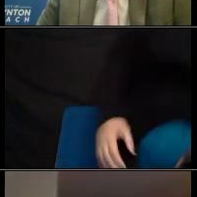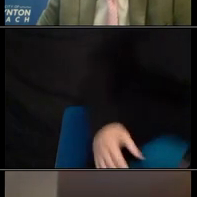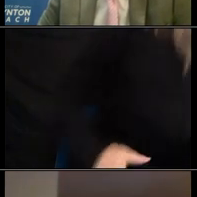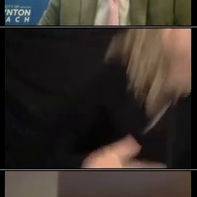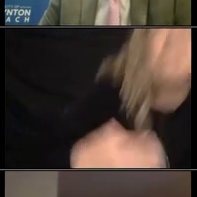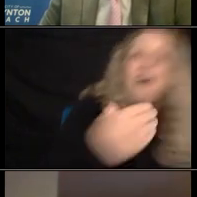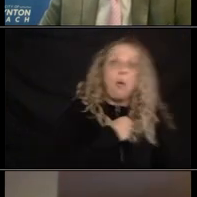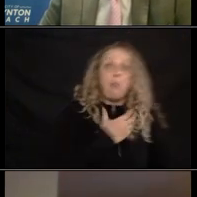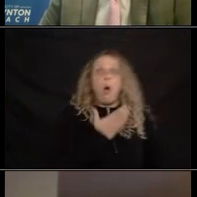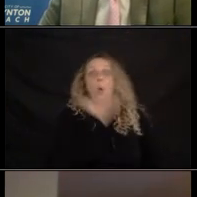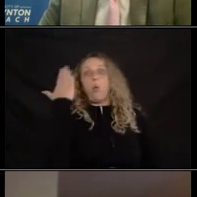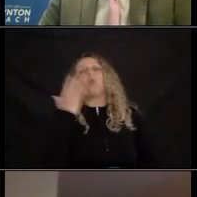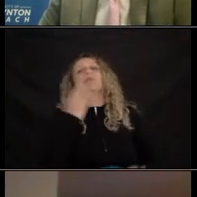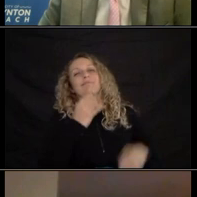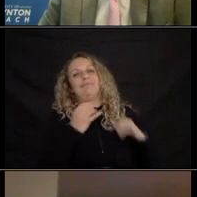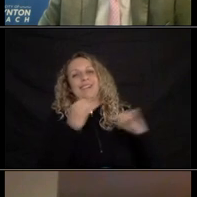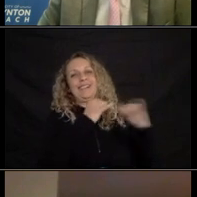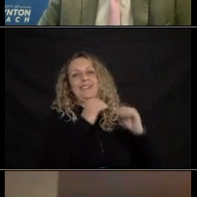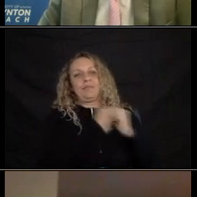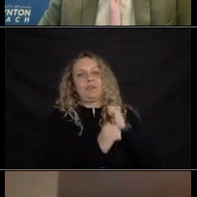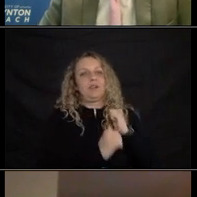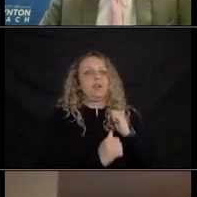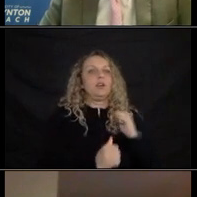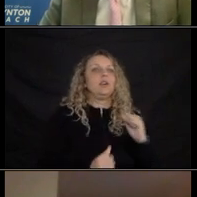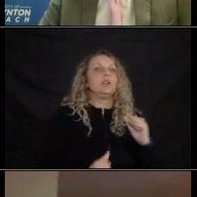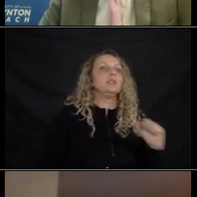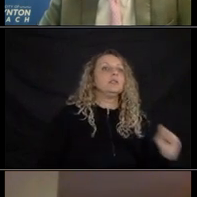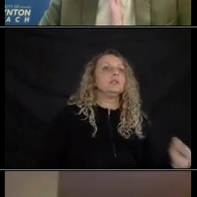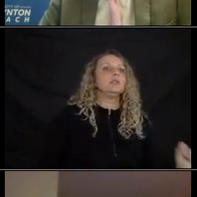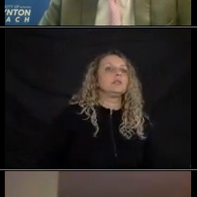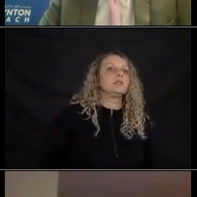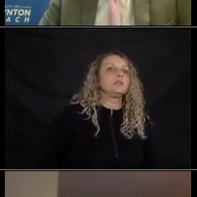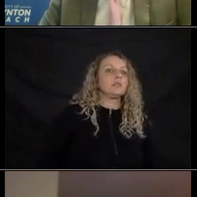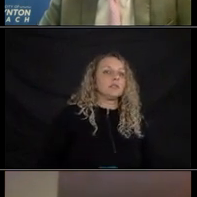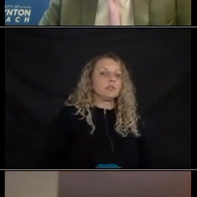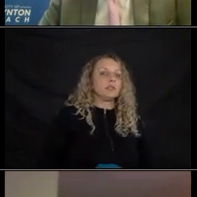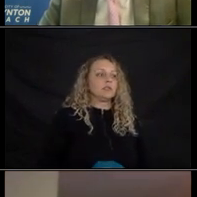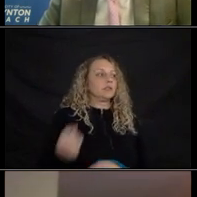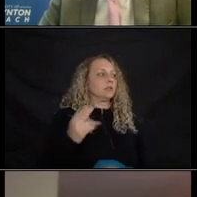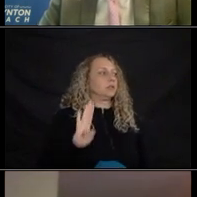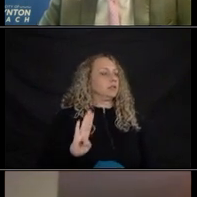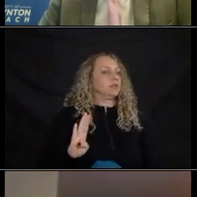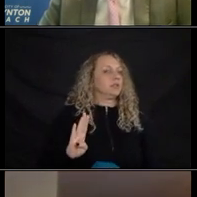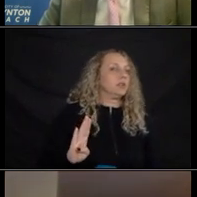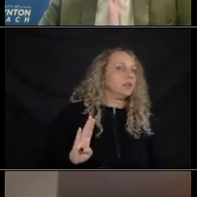none, motion passes unanimously. Moving up item 12B,